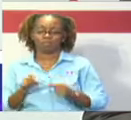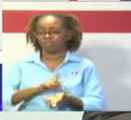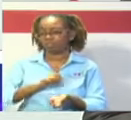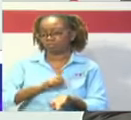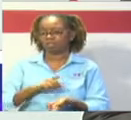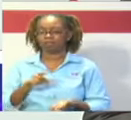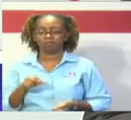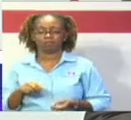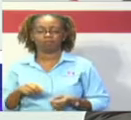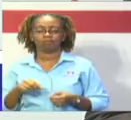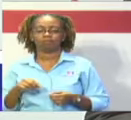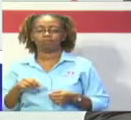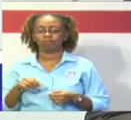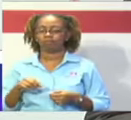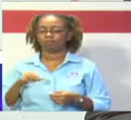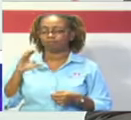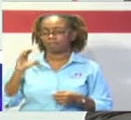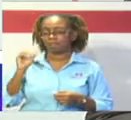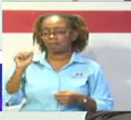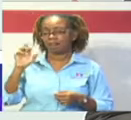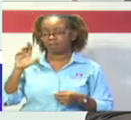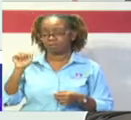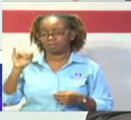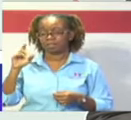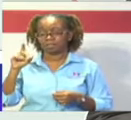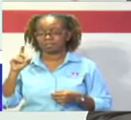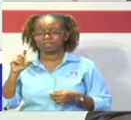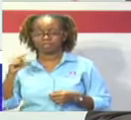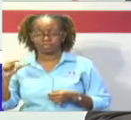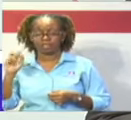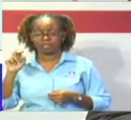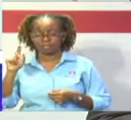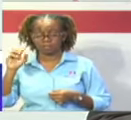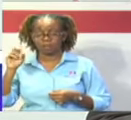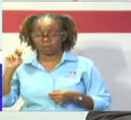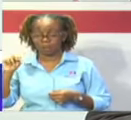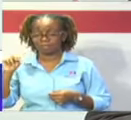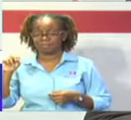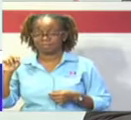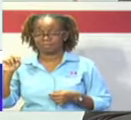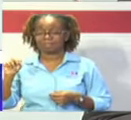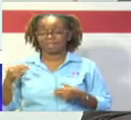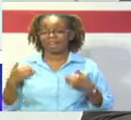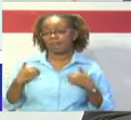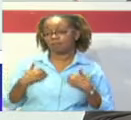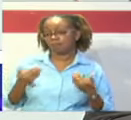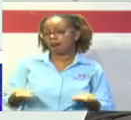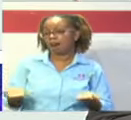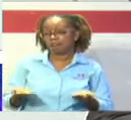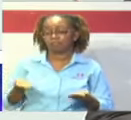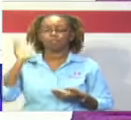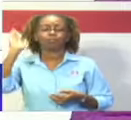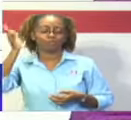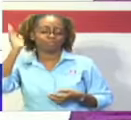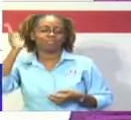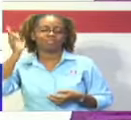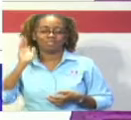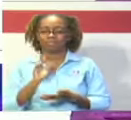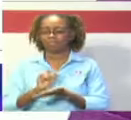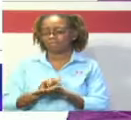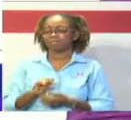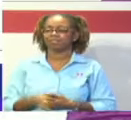and what we here in Trinidad and Tobago can do to protect ourselves and our loved ones. Professor Carrington, morning. Thank you, Mr.